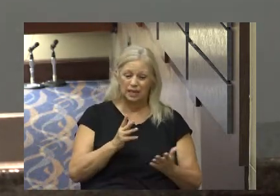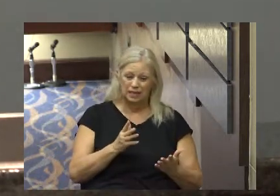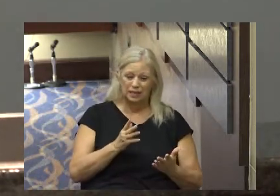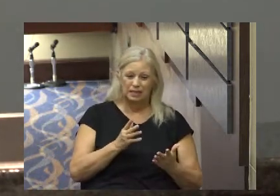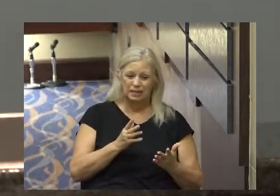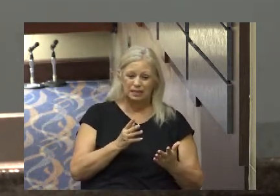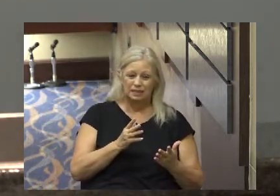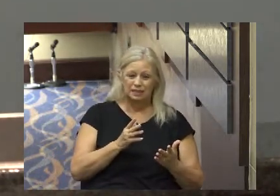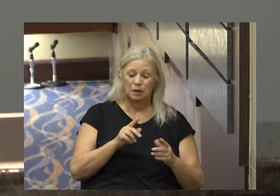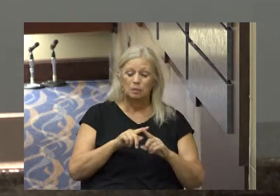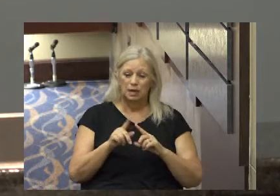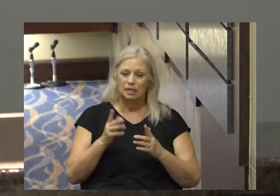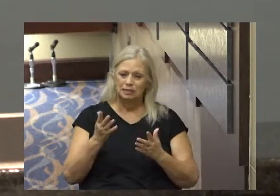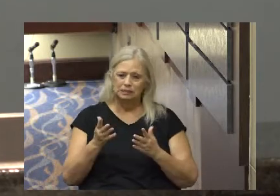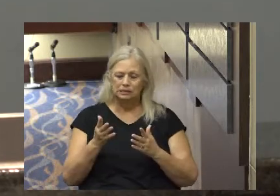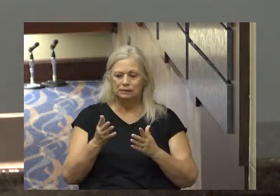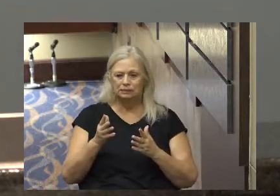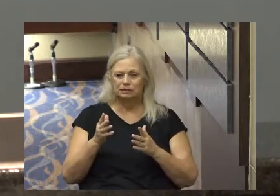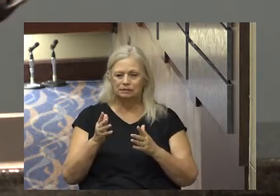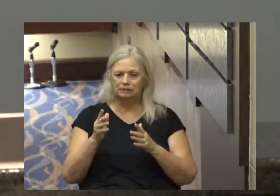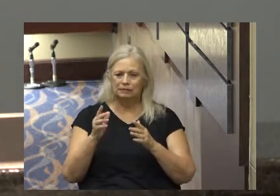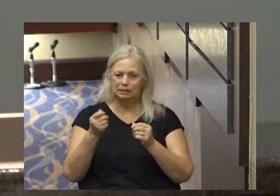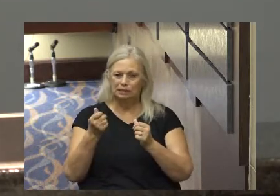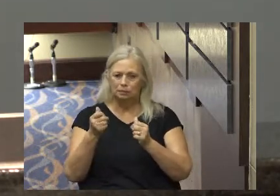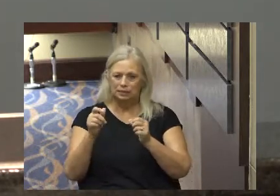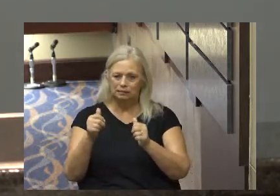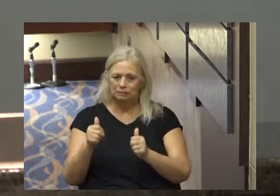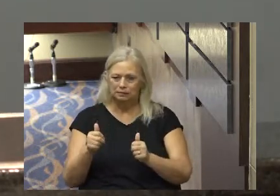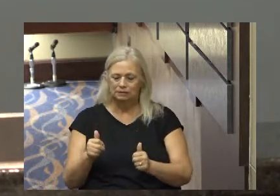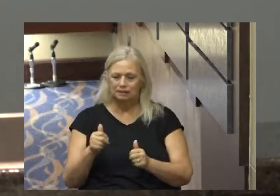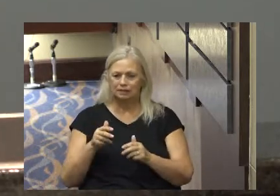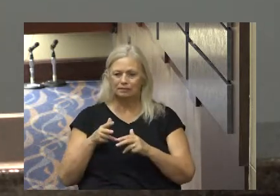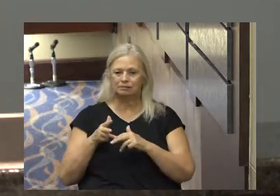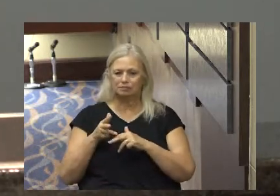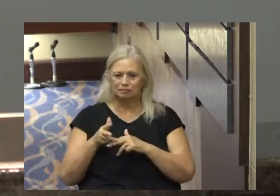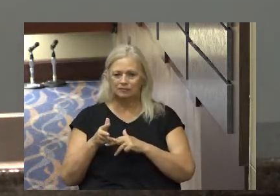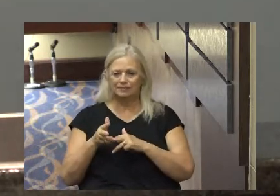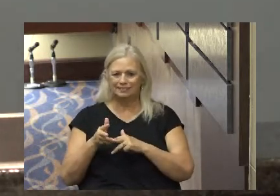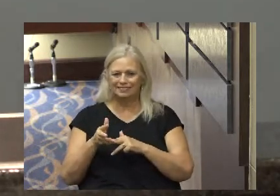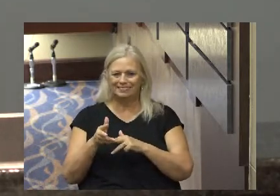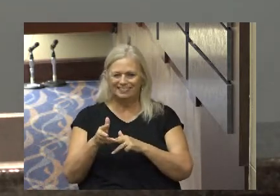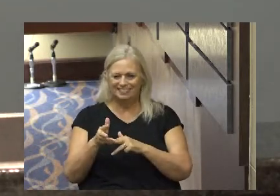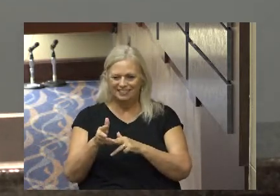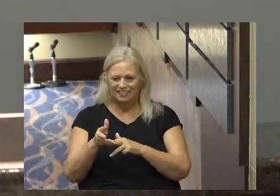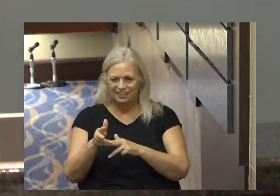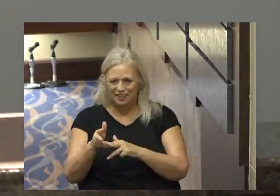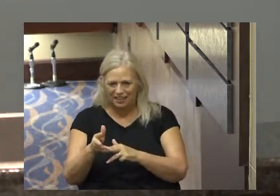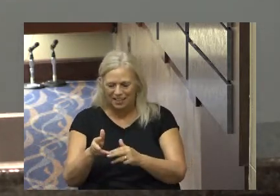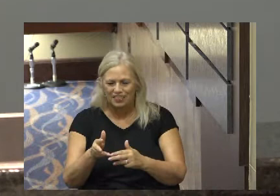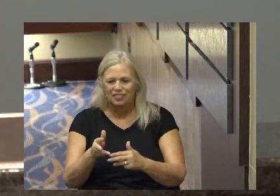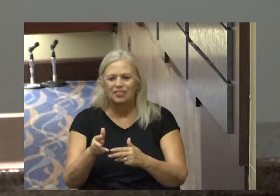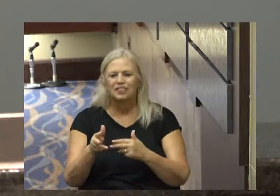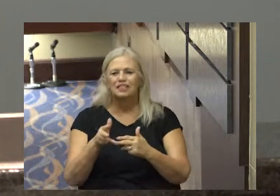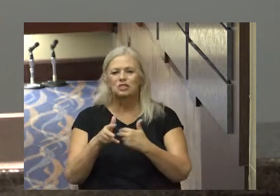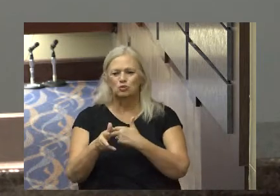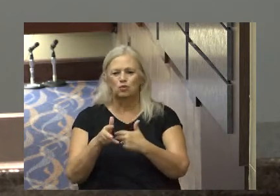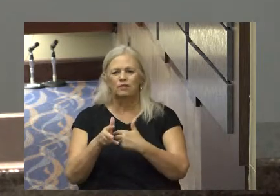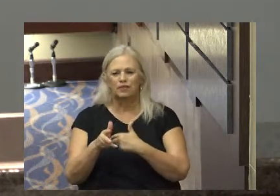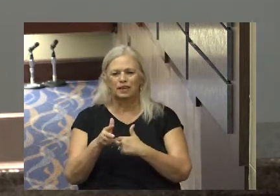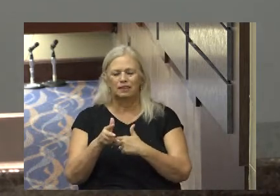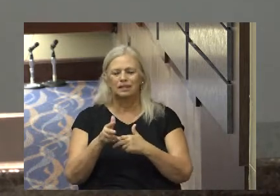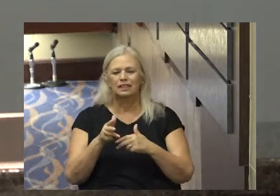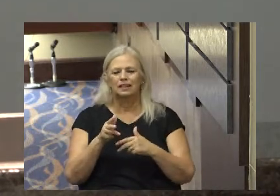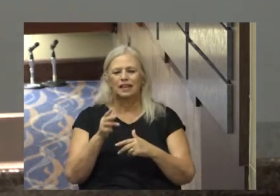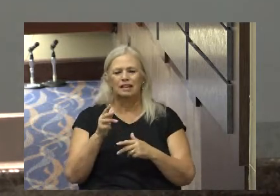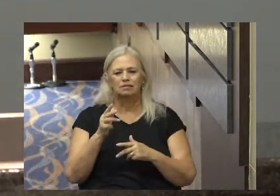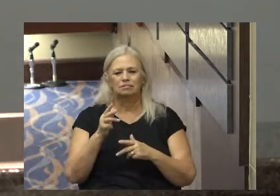is functionally obsolete. As you come over that hill, it creates some dangerous traffic patterns there. So I'm glad to see that we're